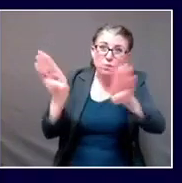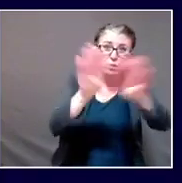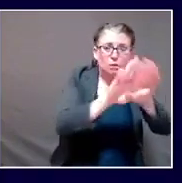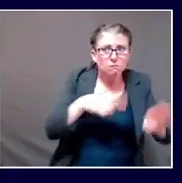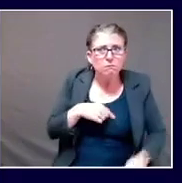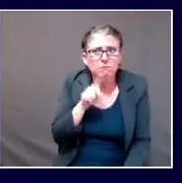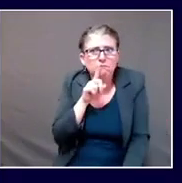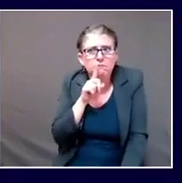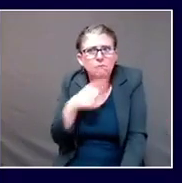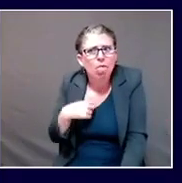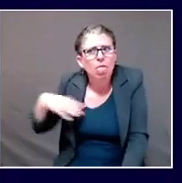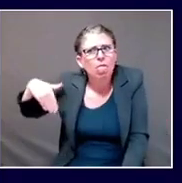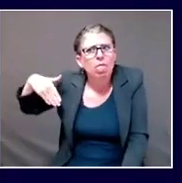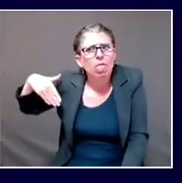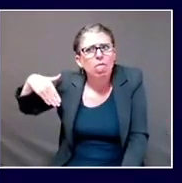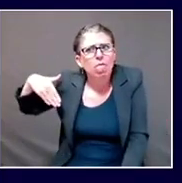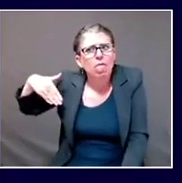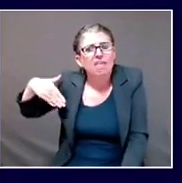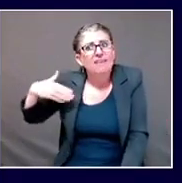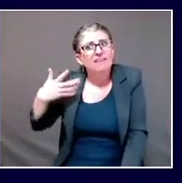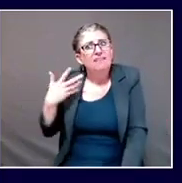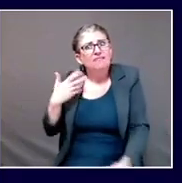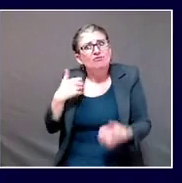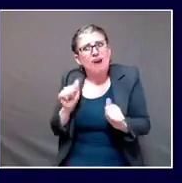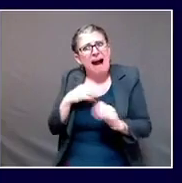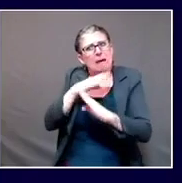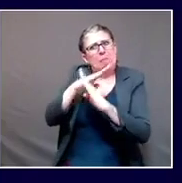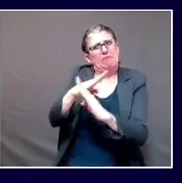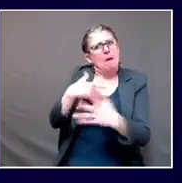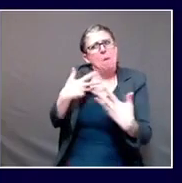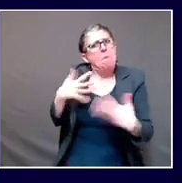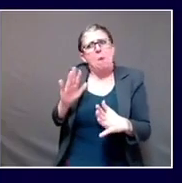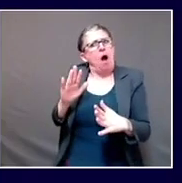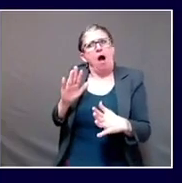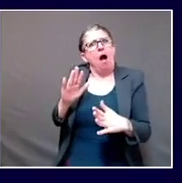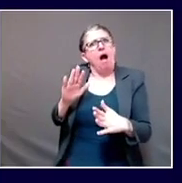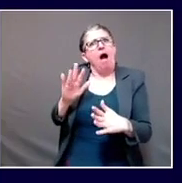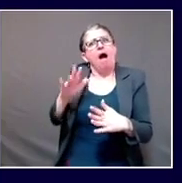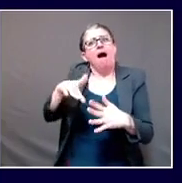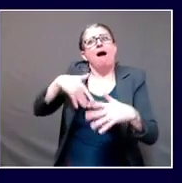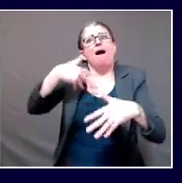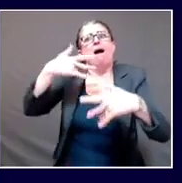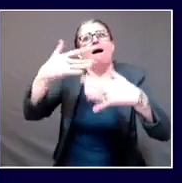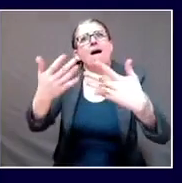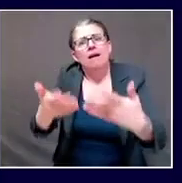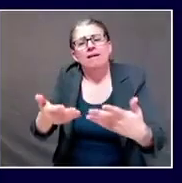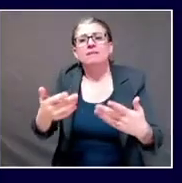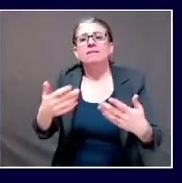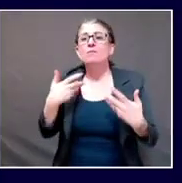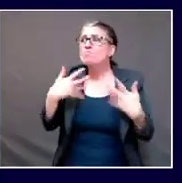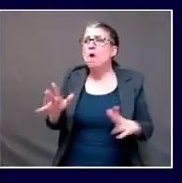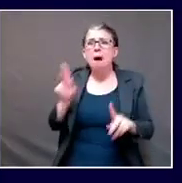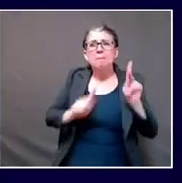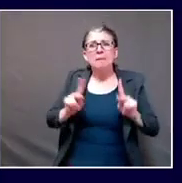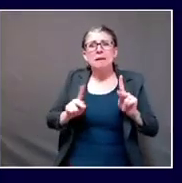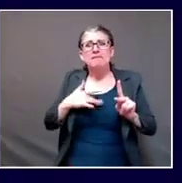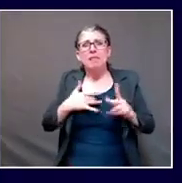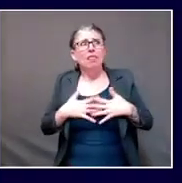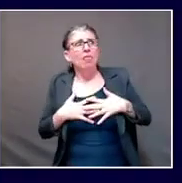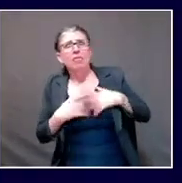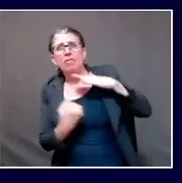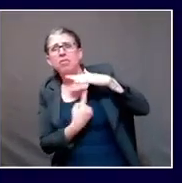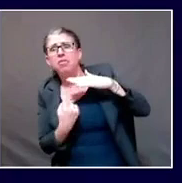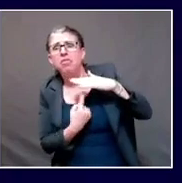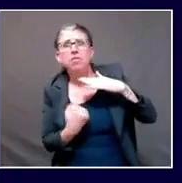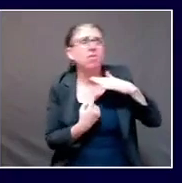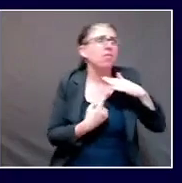people, their income and making them feel isolated. Think about it like this. If a school closes and a child has to be home all the time, and